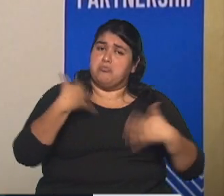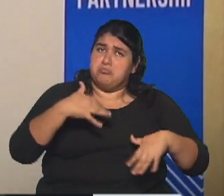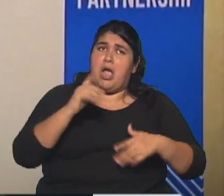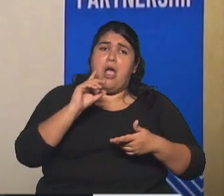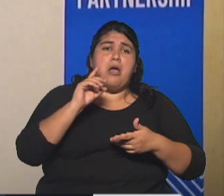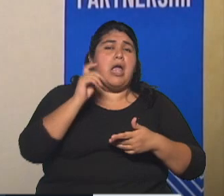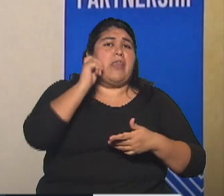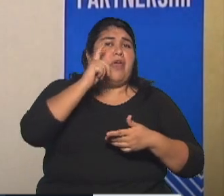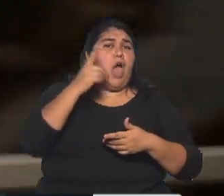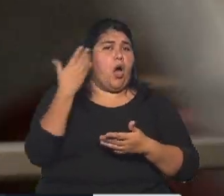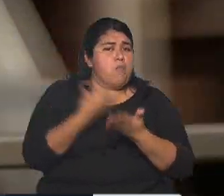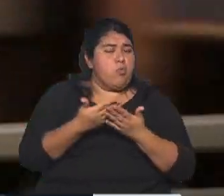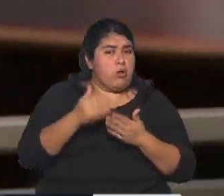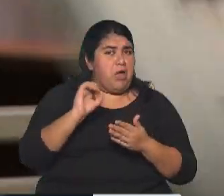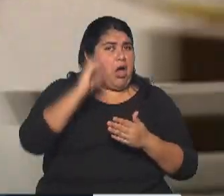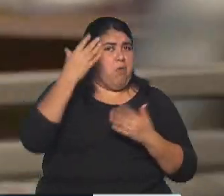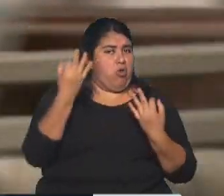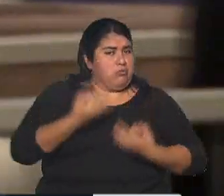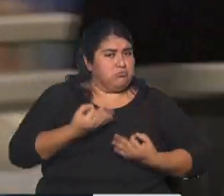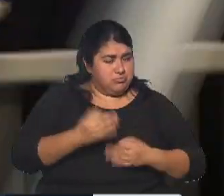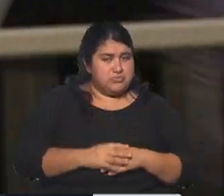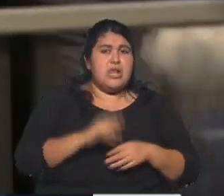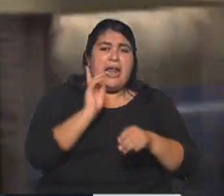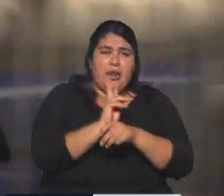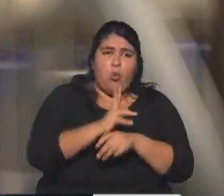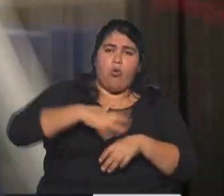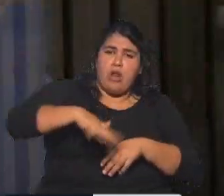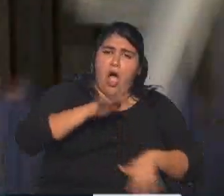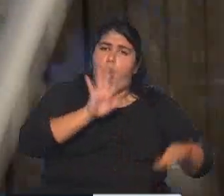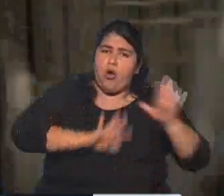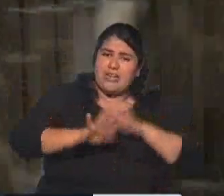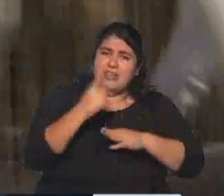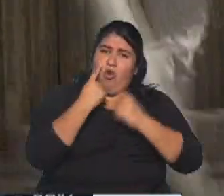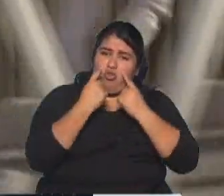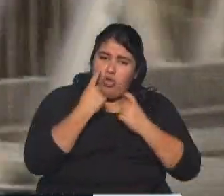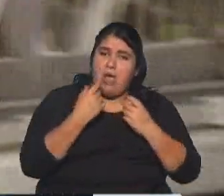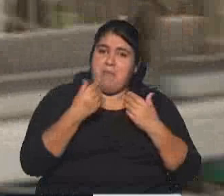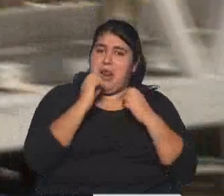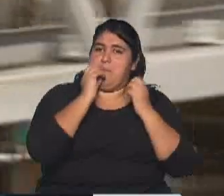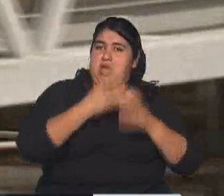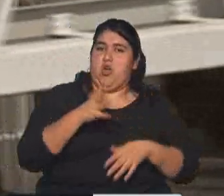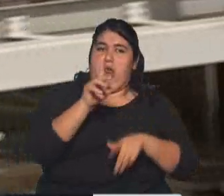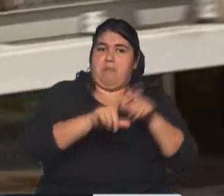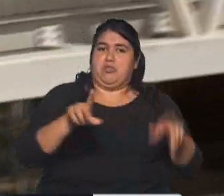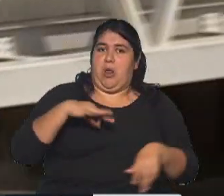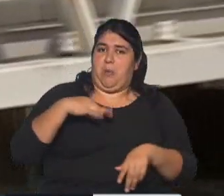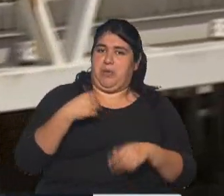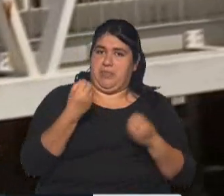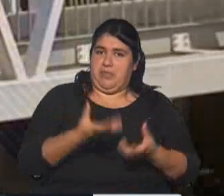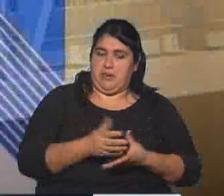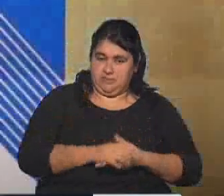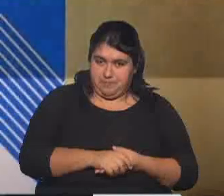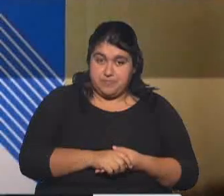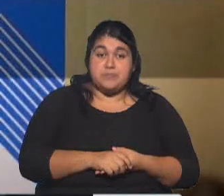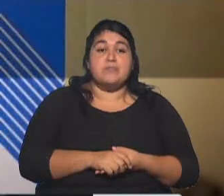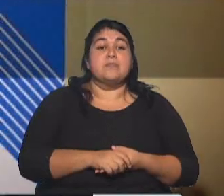innovadora y creen que proporciona medios legales seguros, organizados y controlados para mejorar la vida de las personas. We